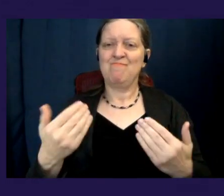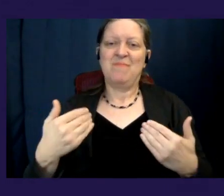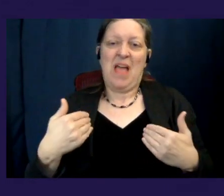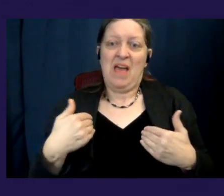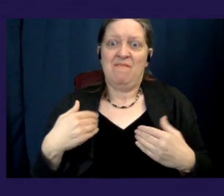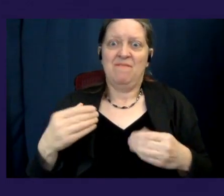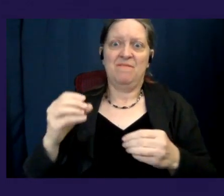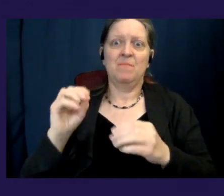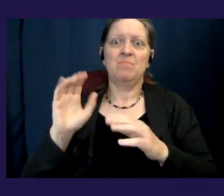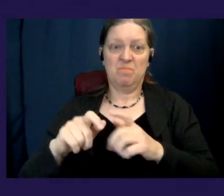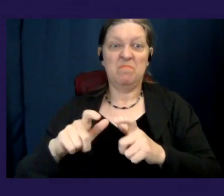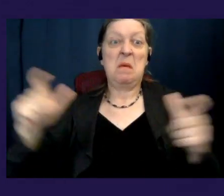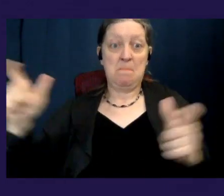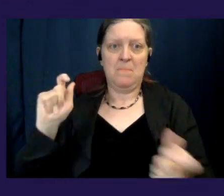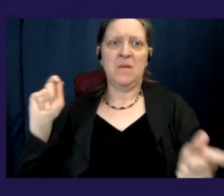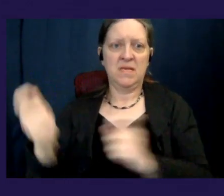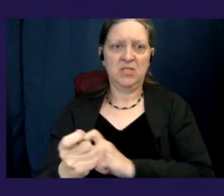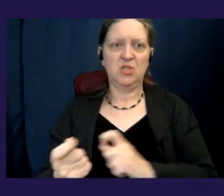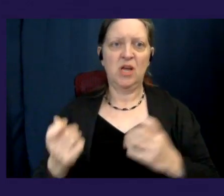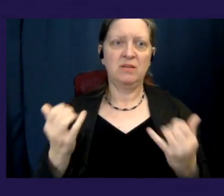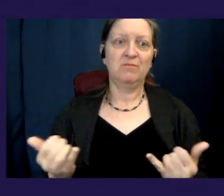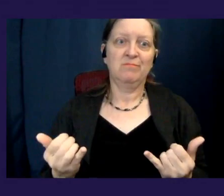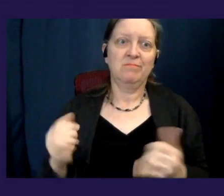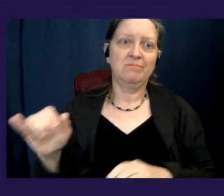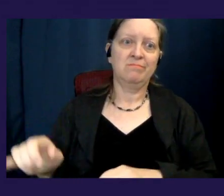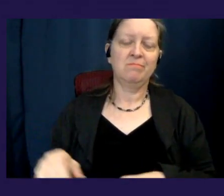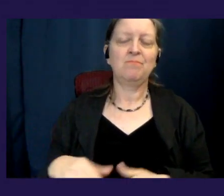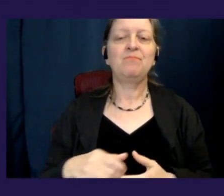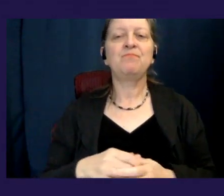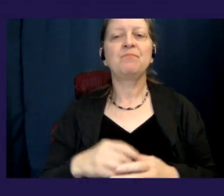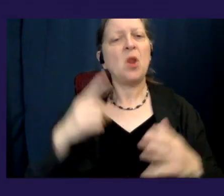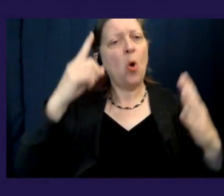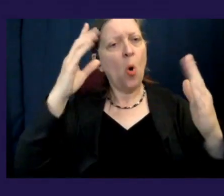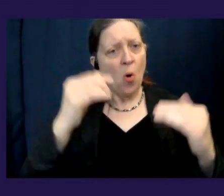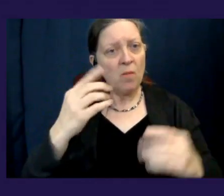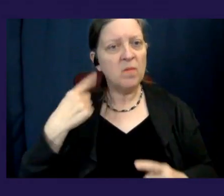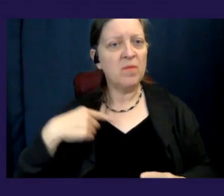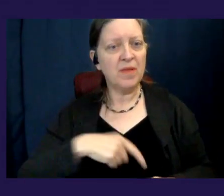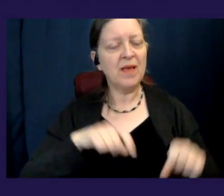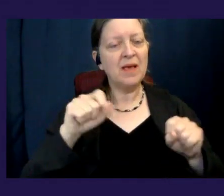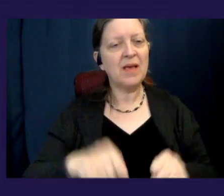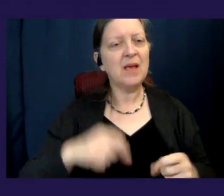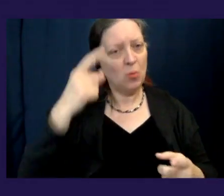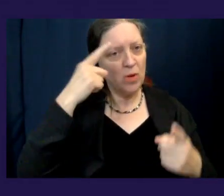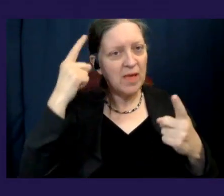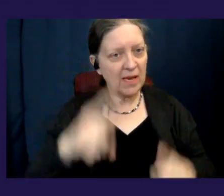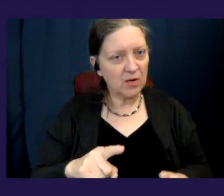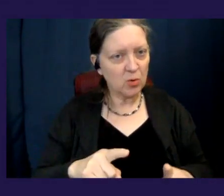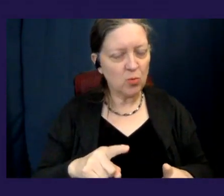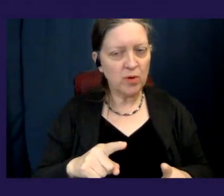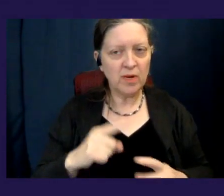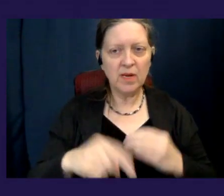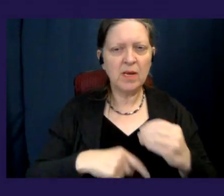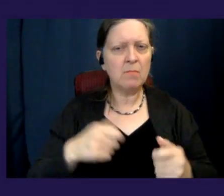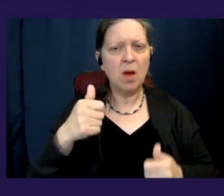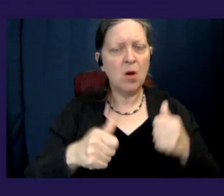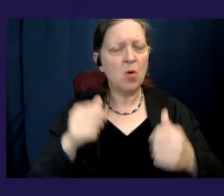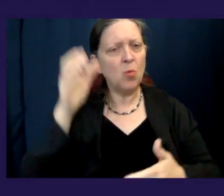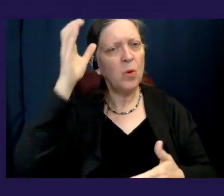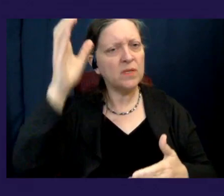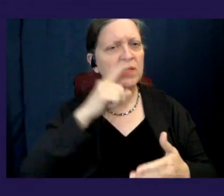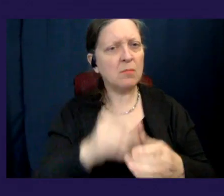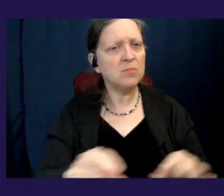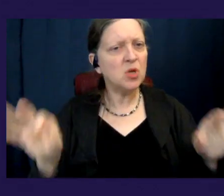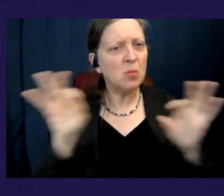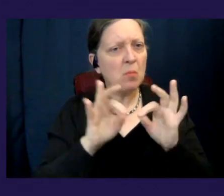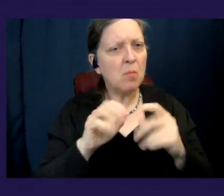hopefully we're a bit smarter now, and we can all come to agreement on what are the concepts that are important to measure, how do we measure